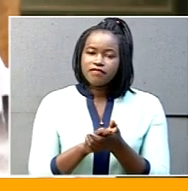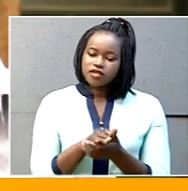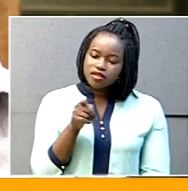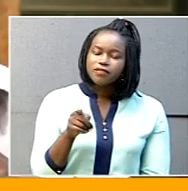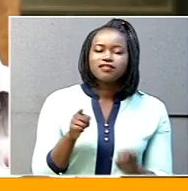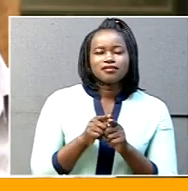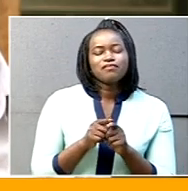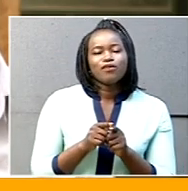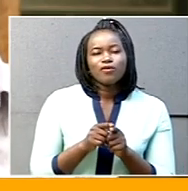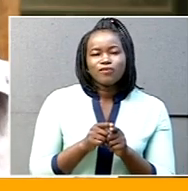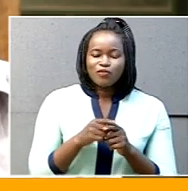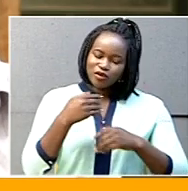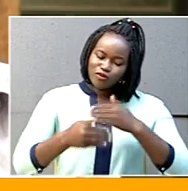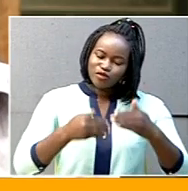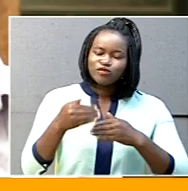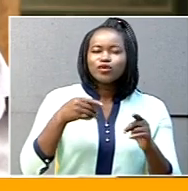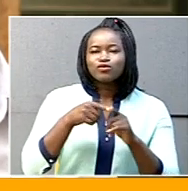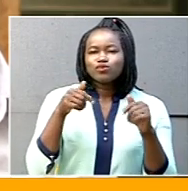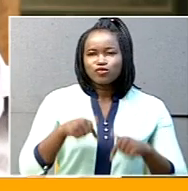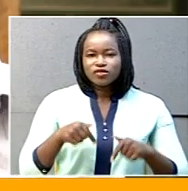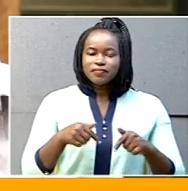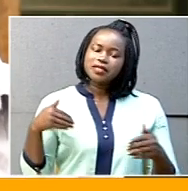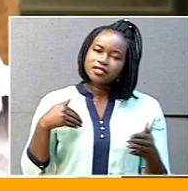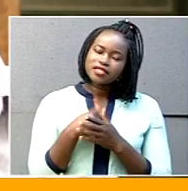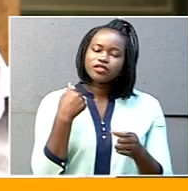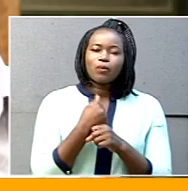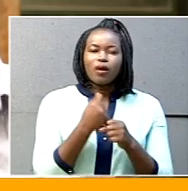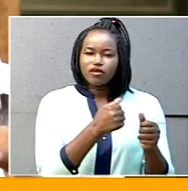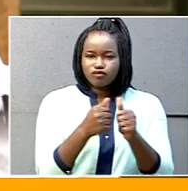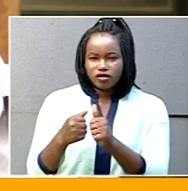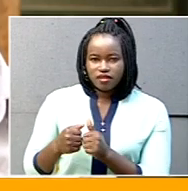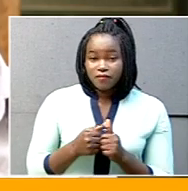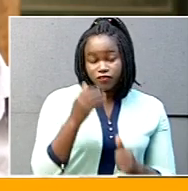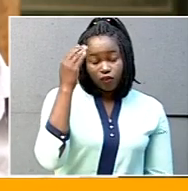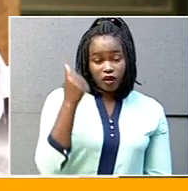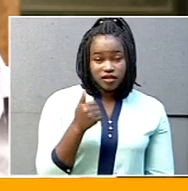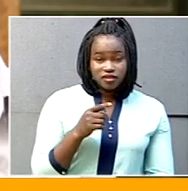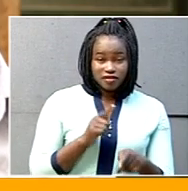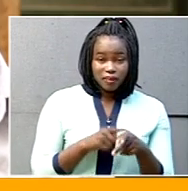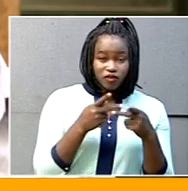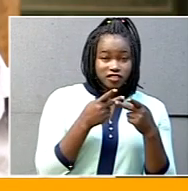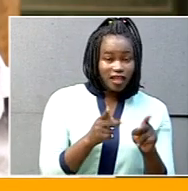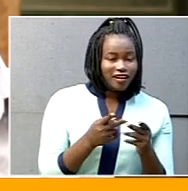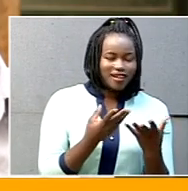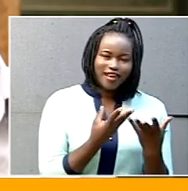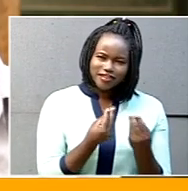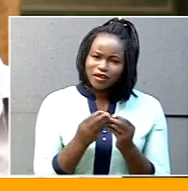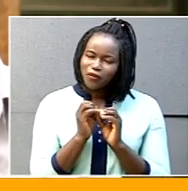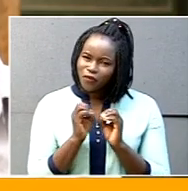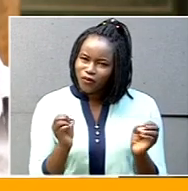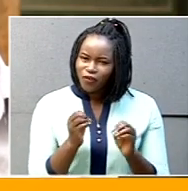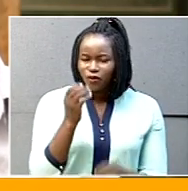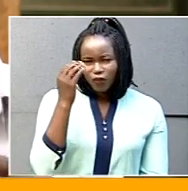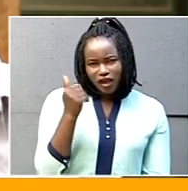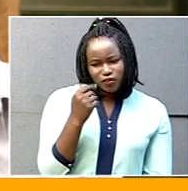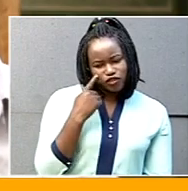take on. Till today, we've been together doing it because at the beginning, it wasn't easy because we looked at how the money